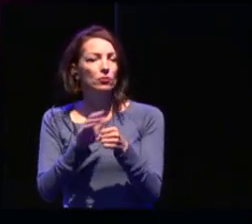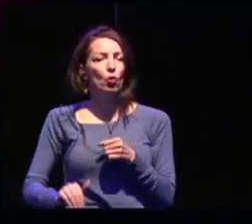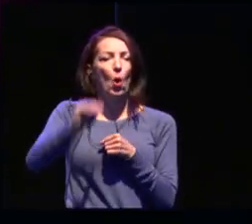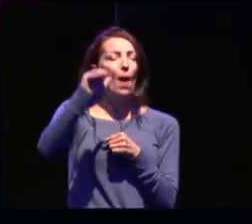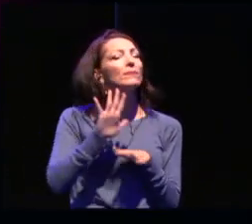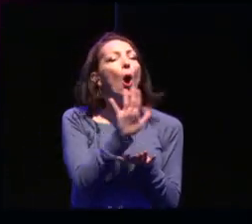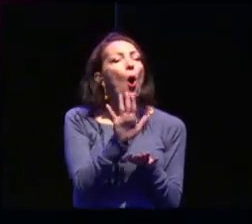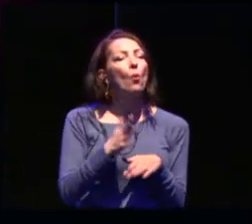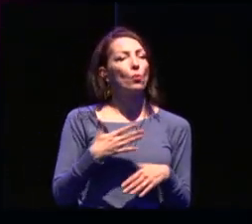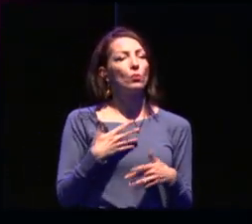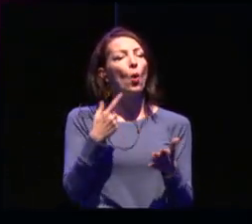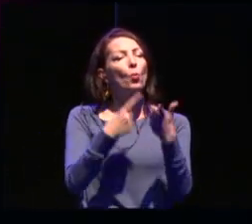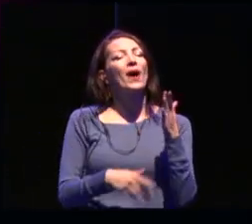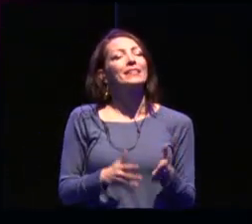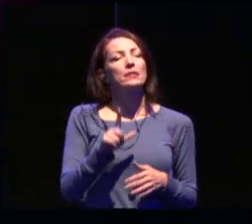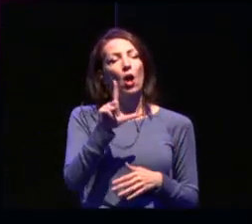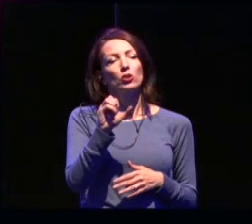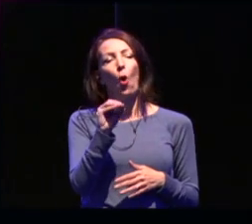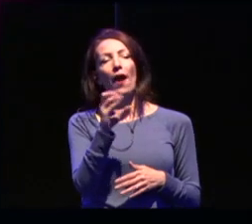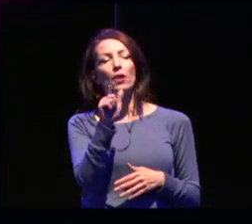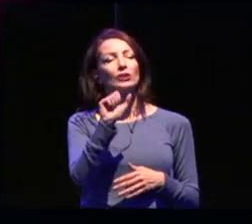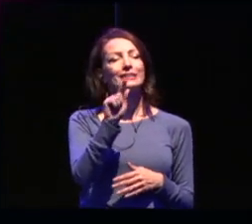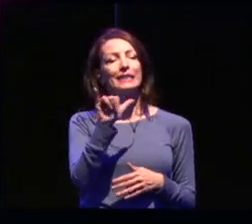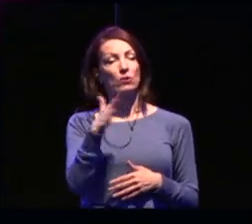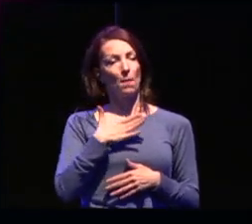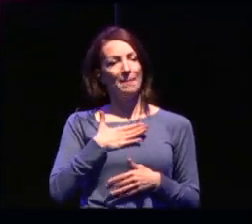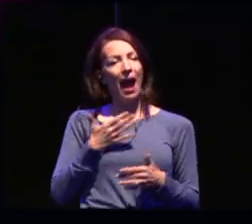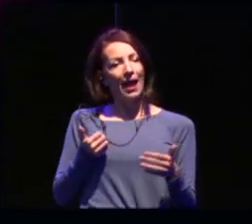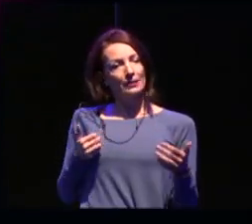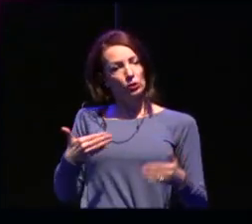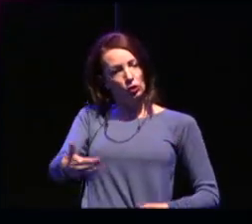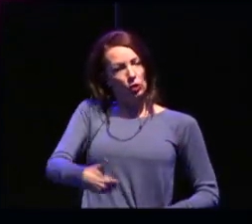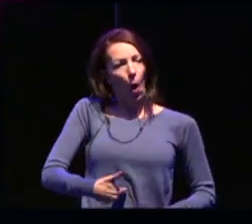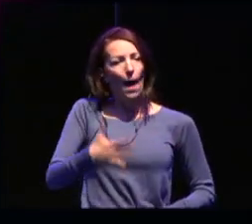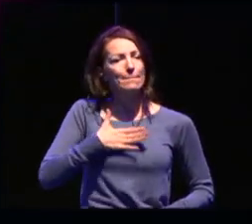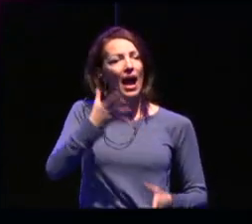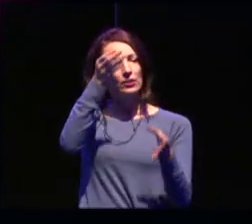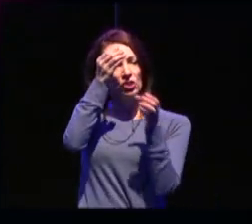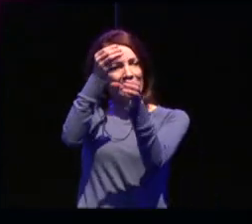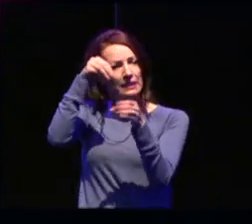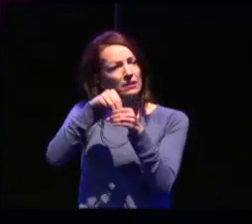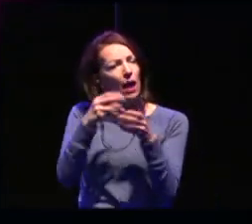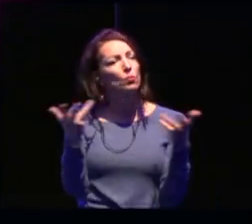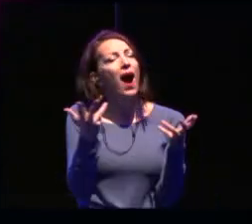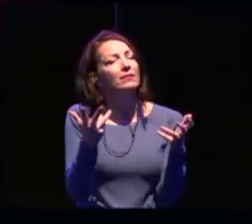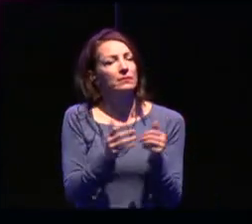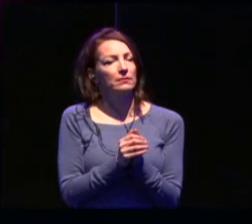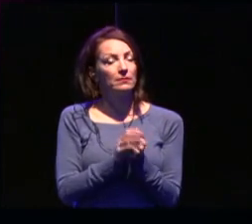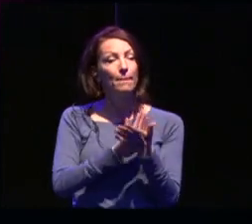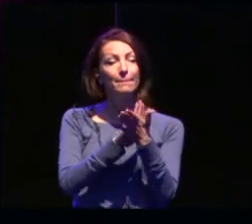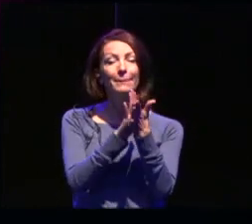to my soul? What does that mean? What is the voice of the genuine? What is my genius capacity within me? And then that